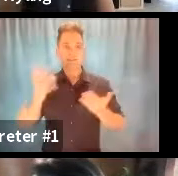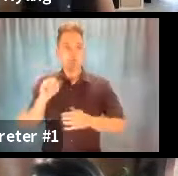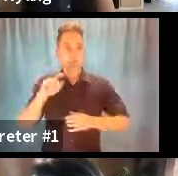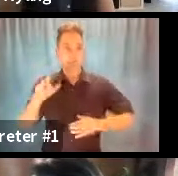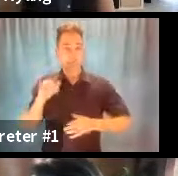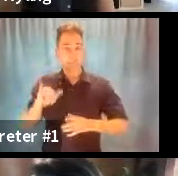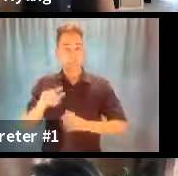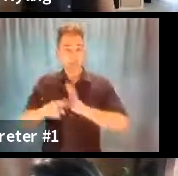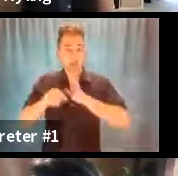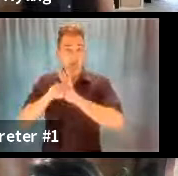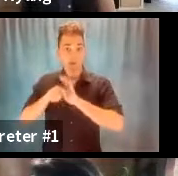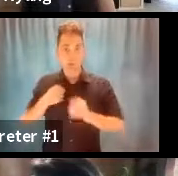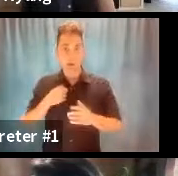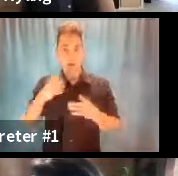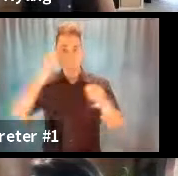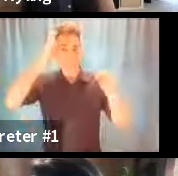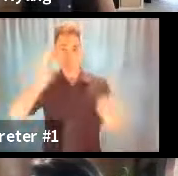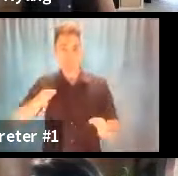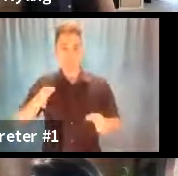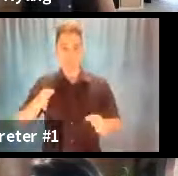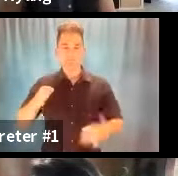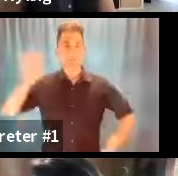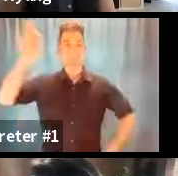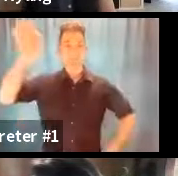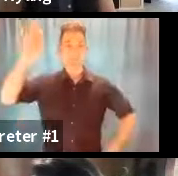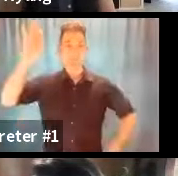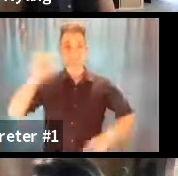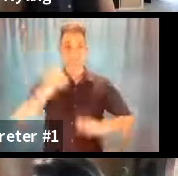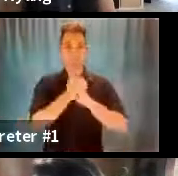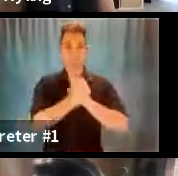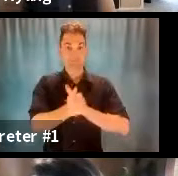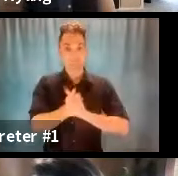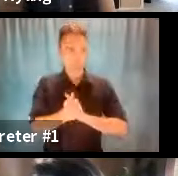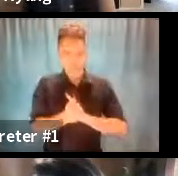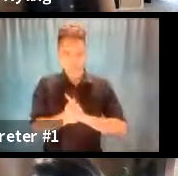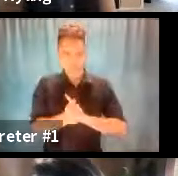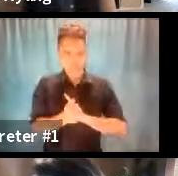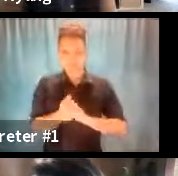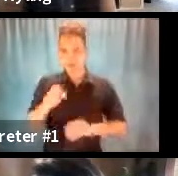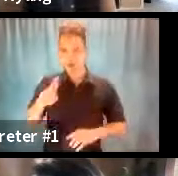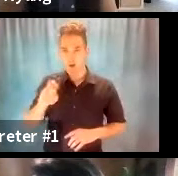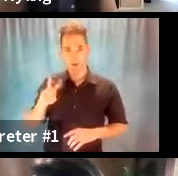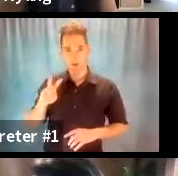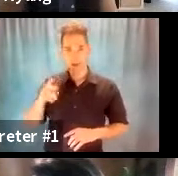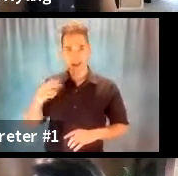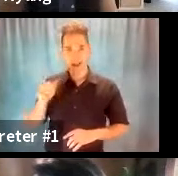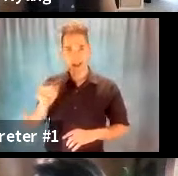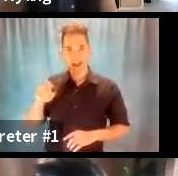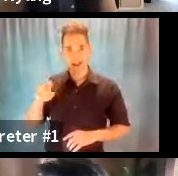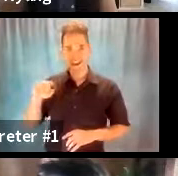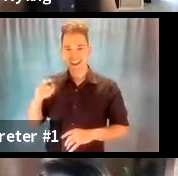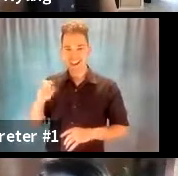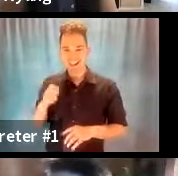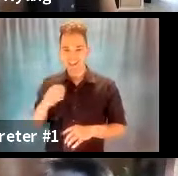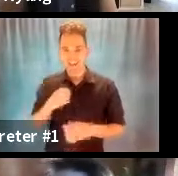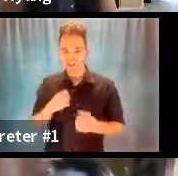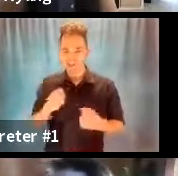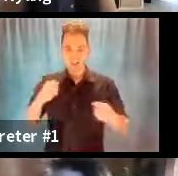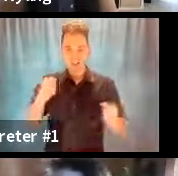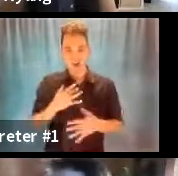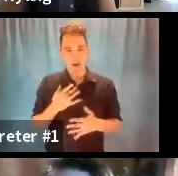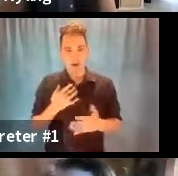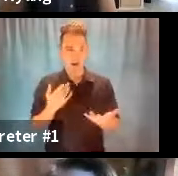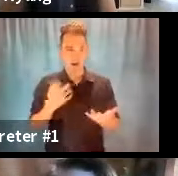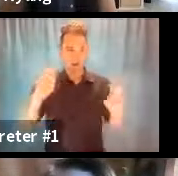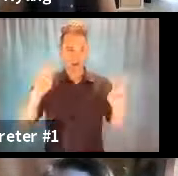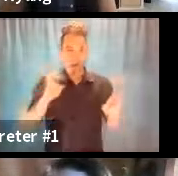decision that I wasn't very good at preaching, Miss Higgins, or Reverend Higgins. And I was going to be a rent man, essentially. It started